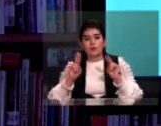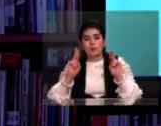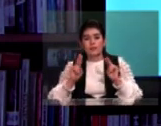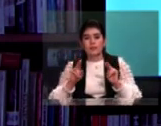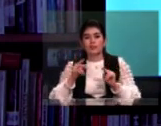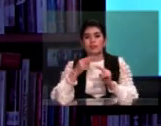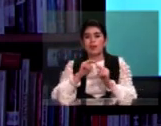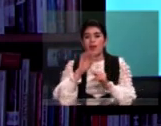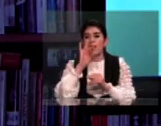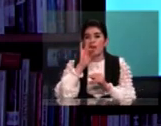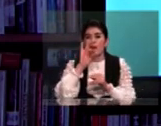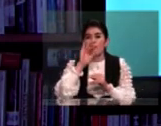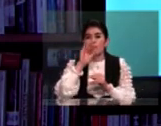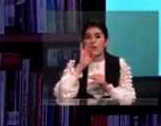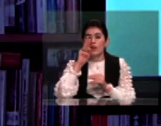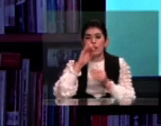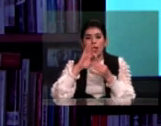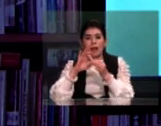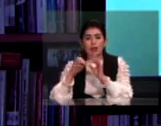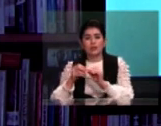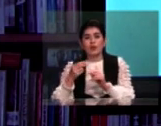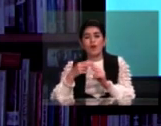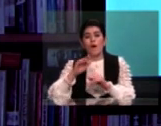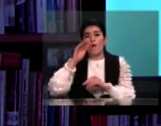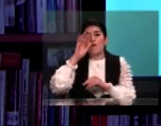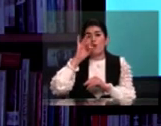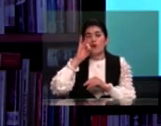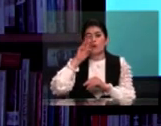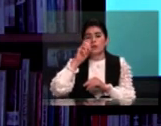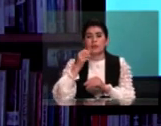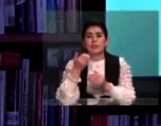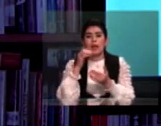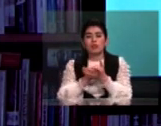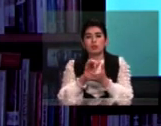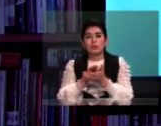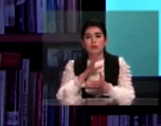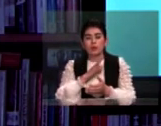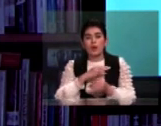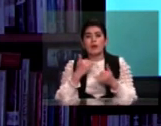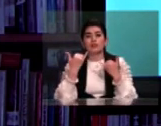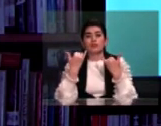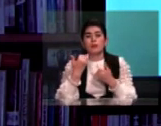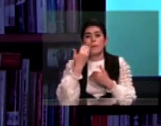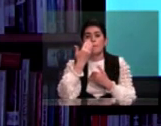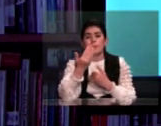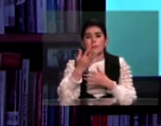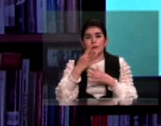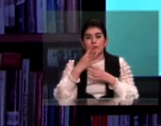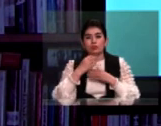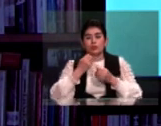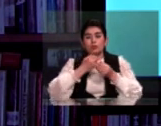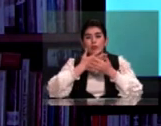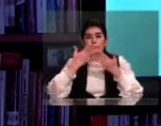ularning ifodalari va formulalari bilan tanishib o'tdik. Ana endi bugun sizlar bilan